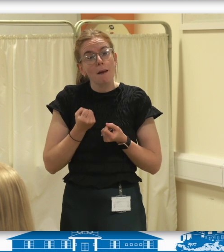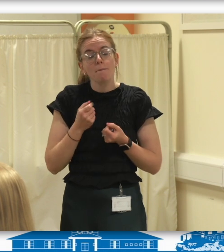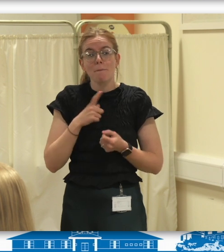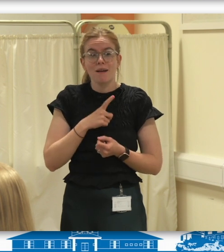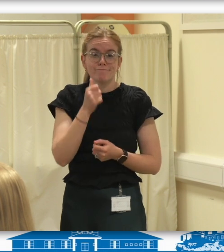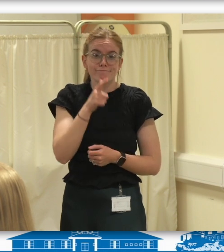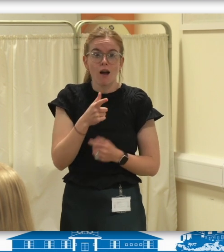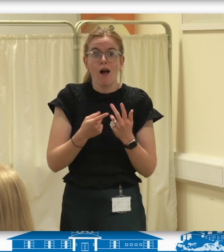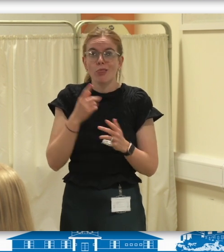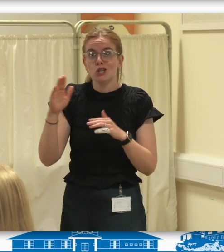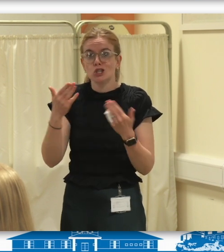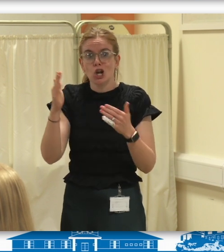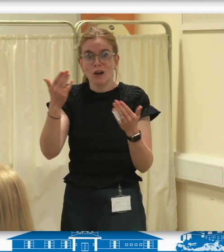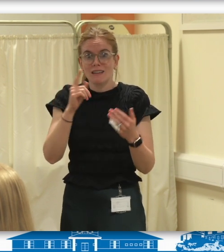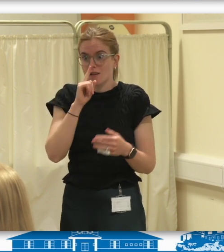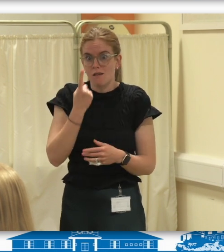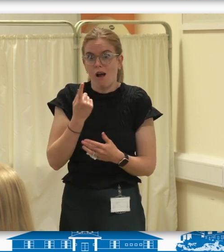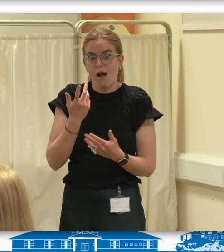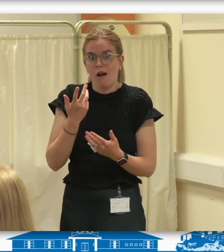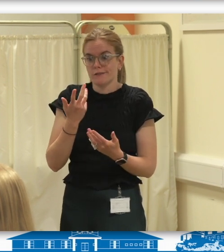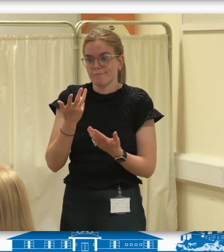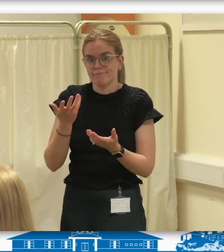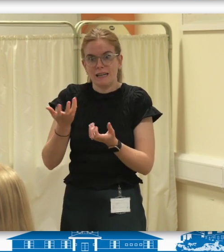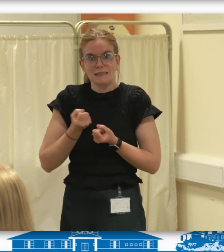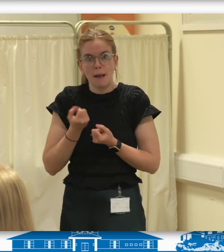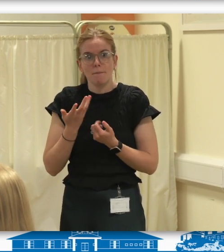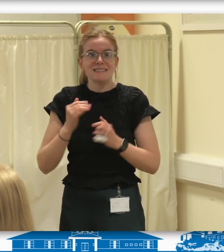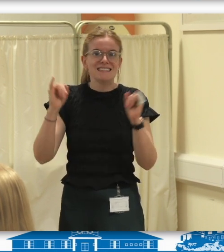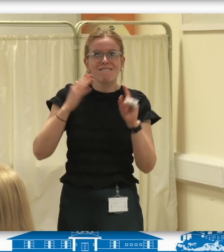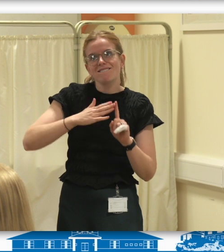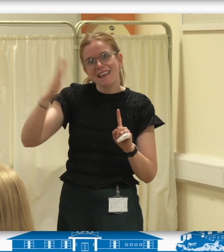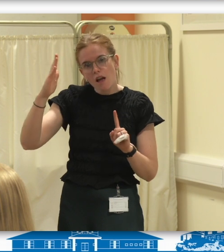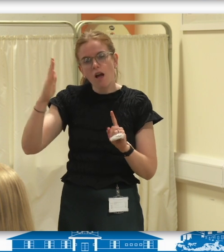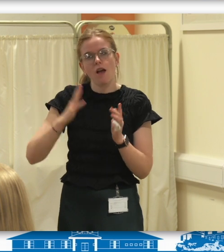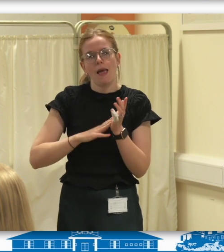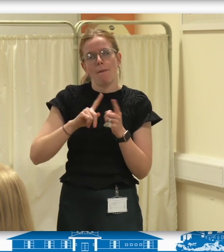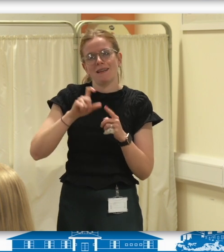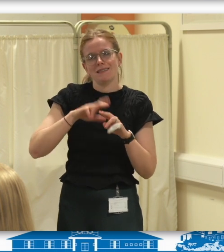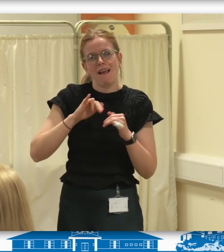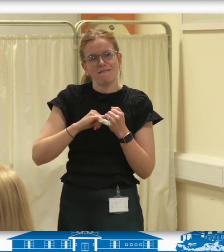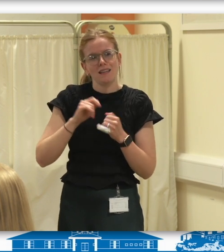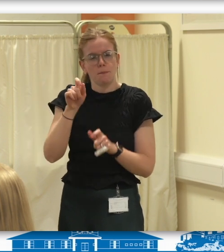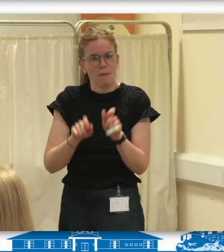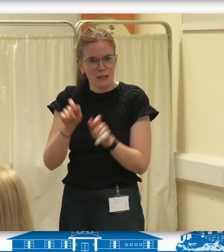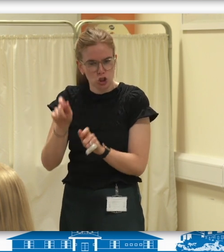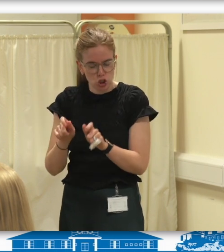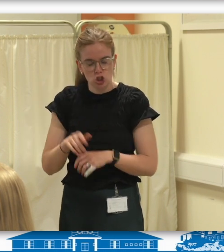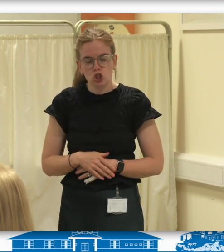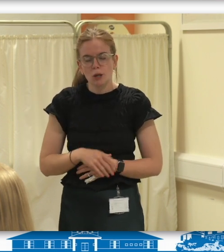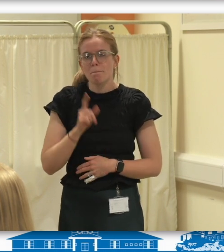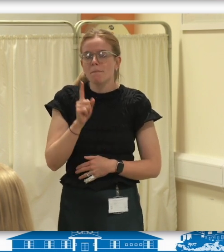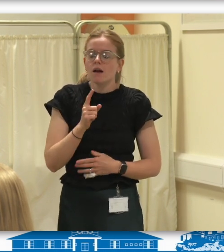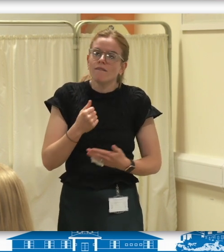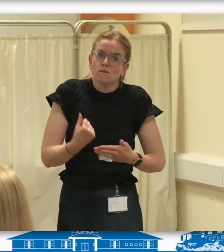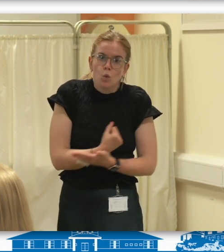aren't commissioned to take severe. We are looking at that at the moment as a service. Unfortunately, we are unable